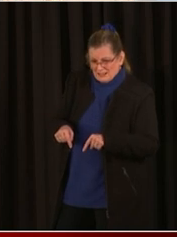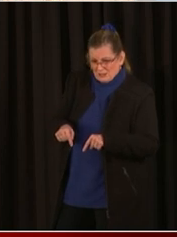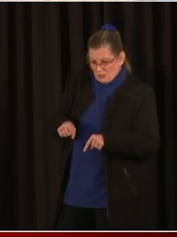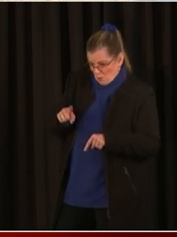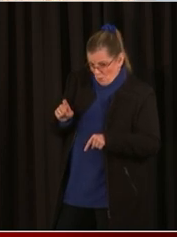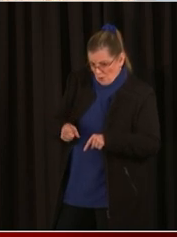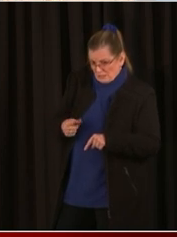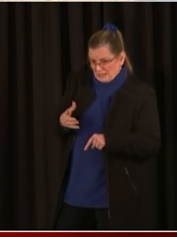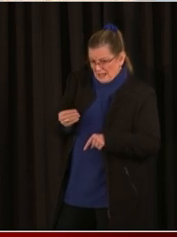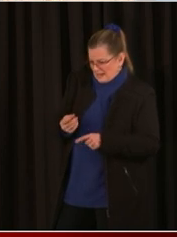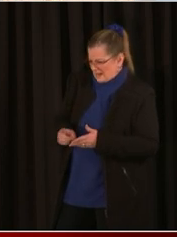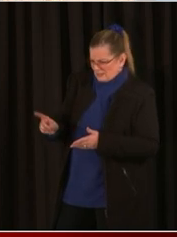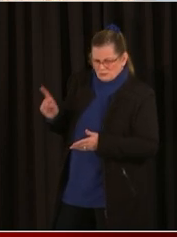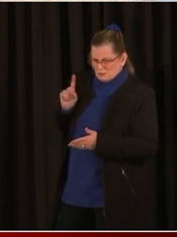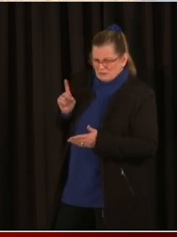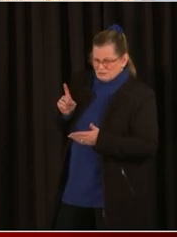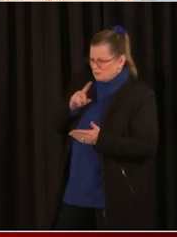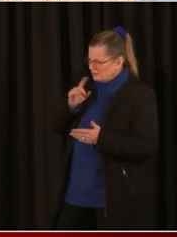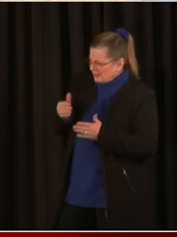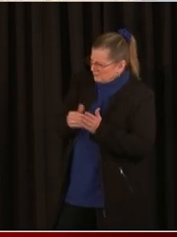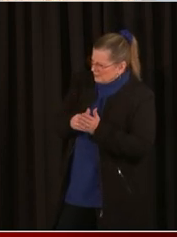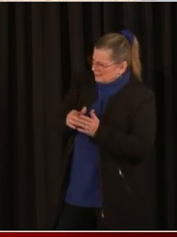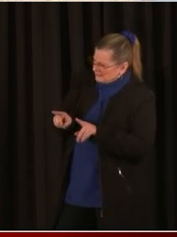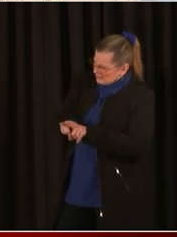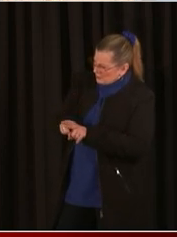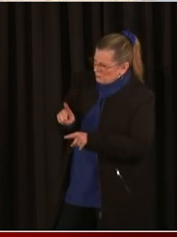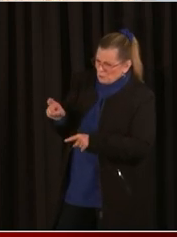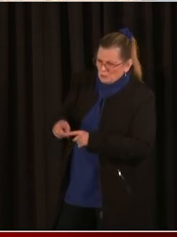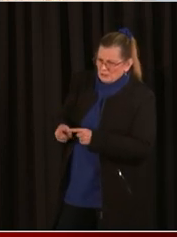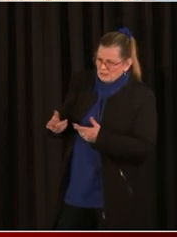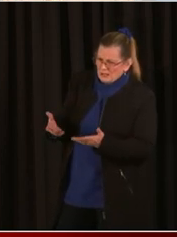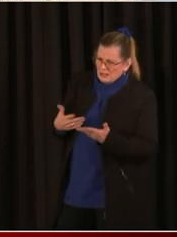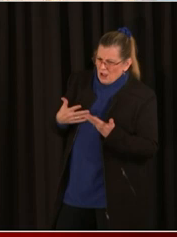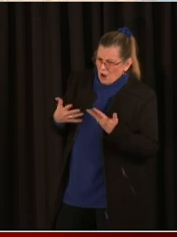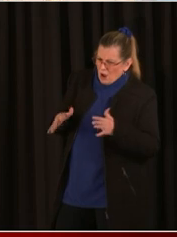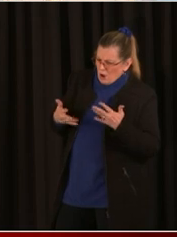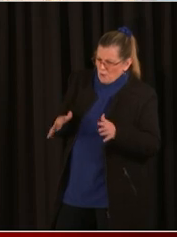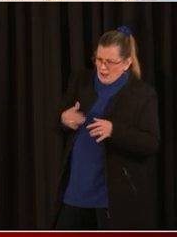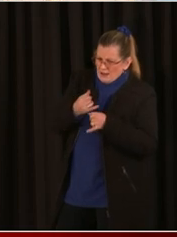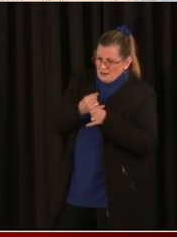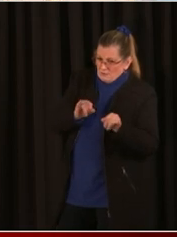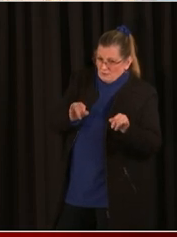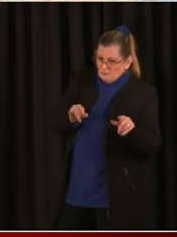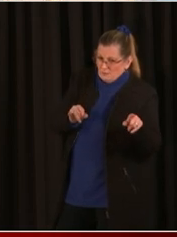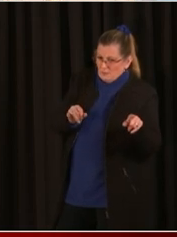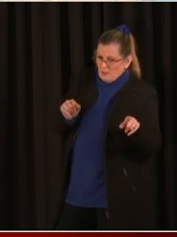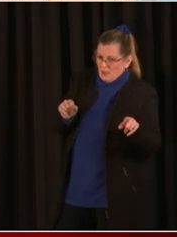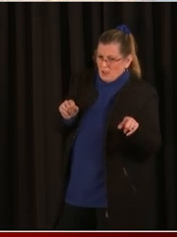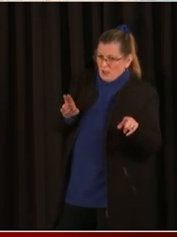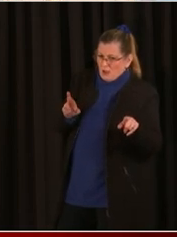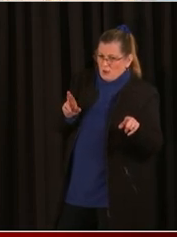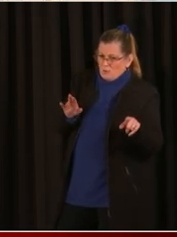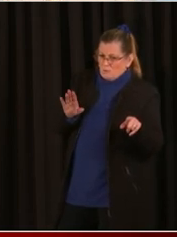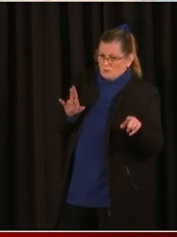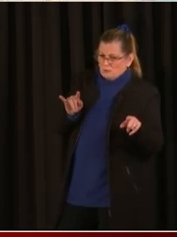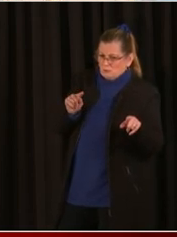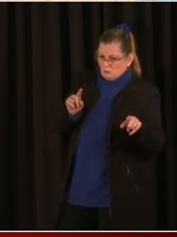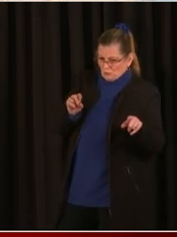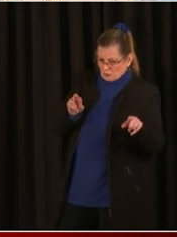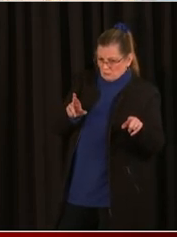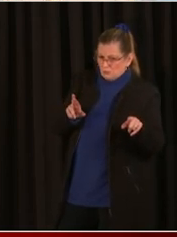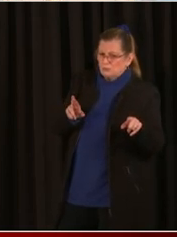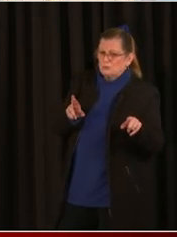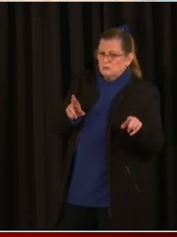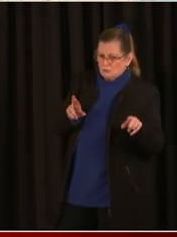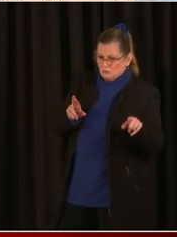question today and last week is that there has been an independent arbiter who the Washington Teachers